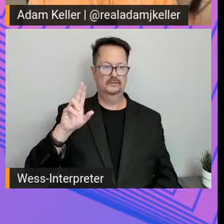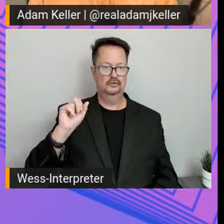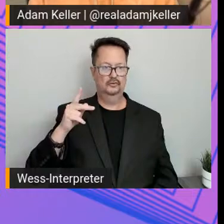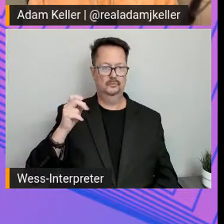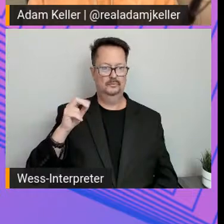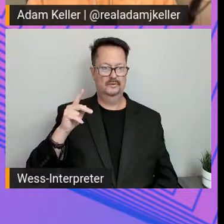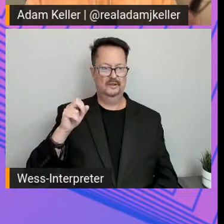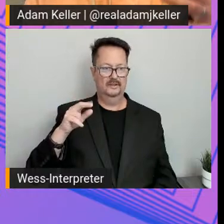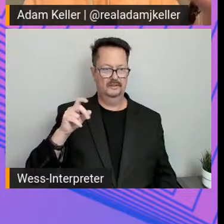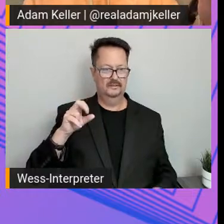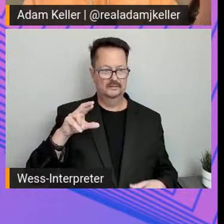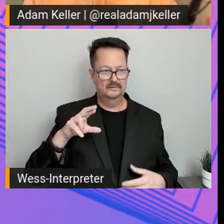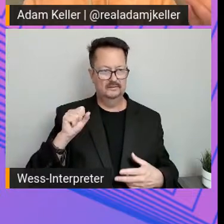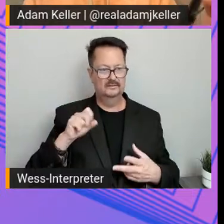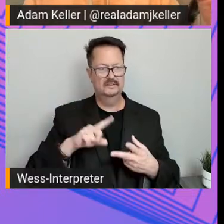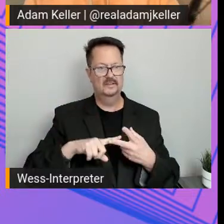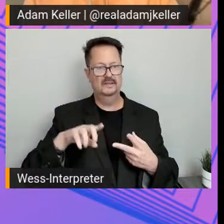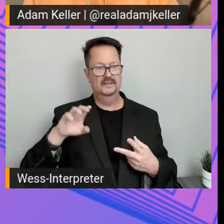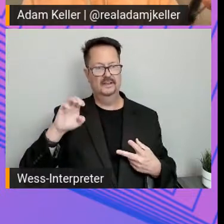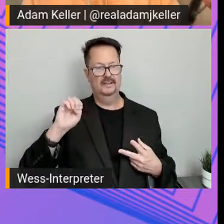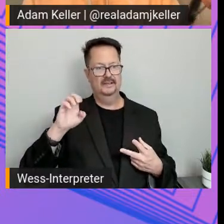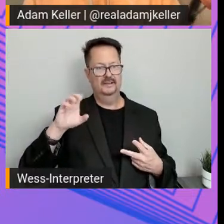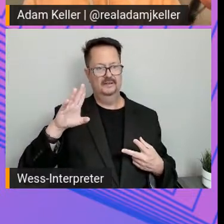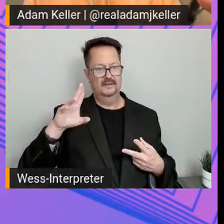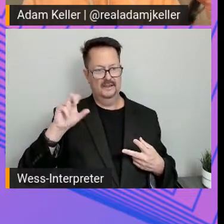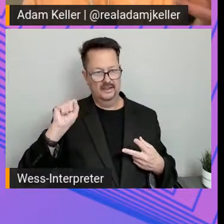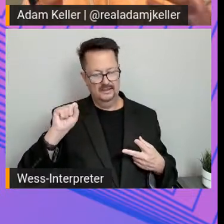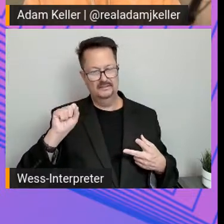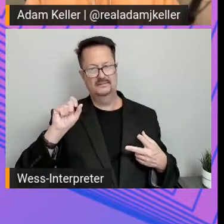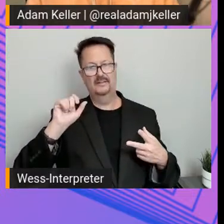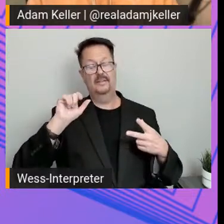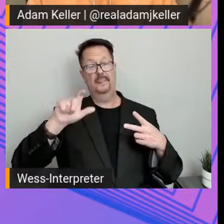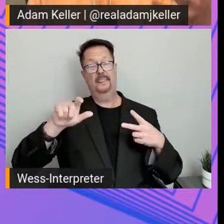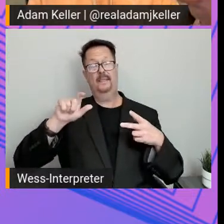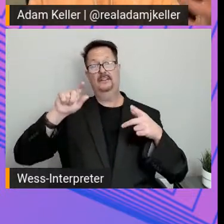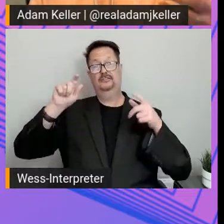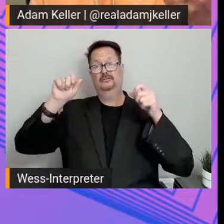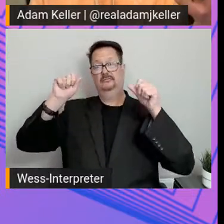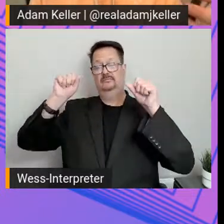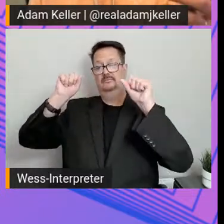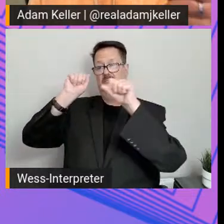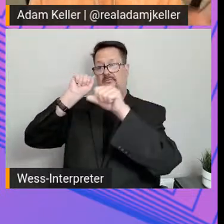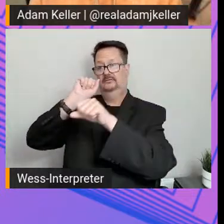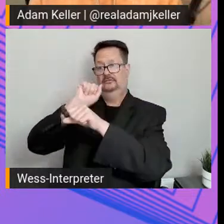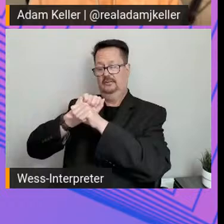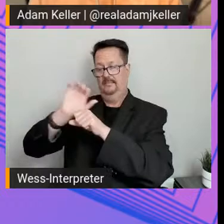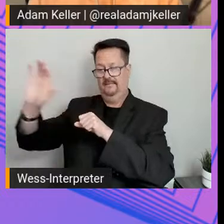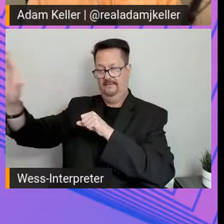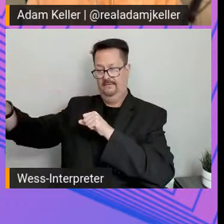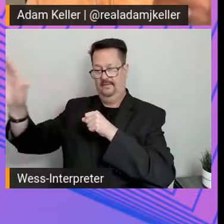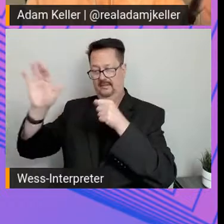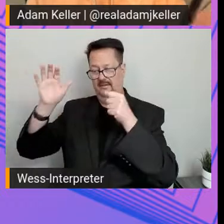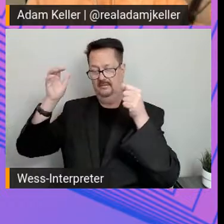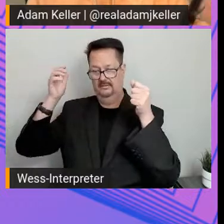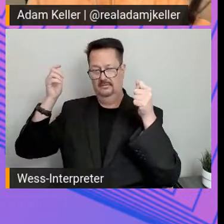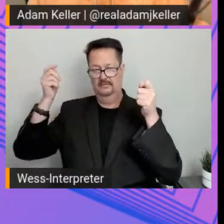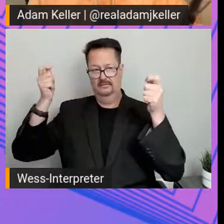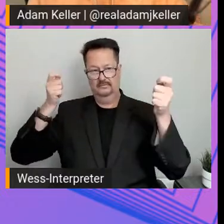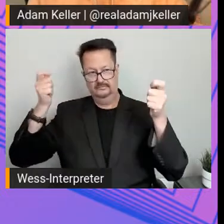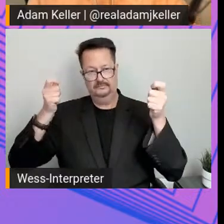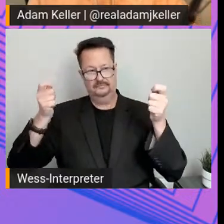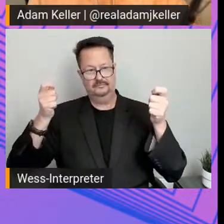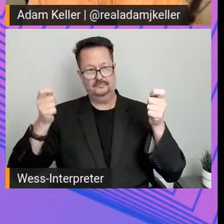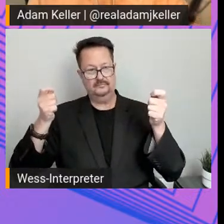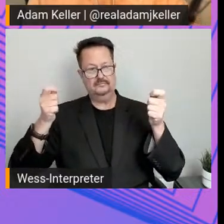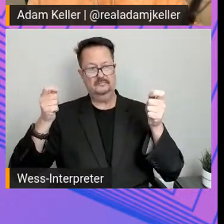are orchestrators. And the job of the orchestrator is to ensure that the desired state that I've defined for my